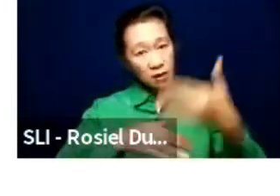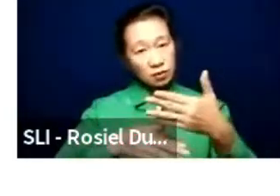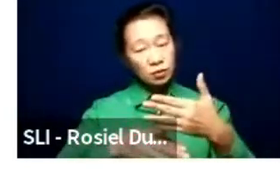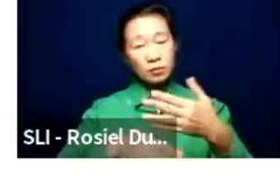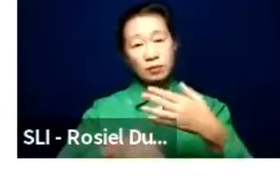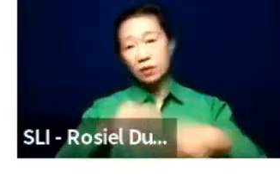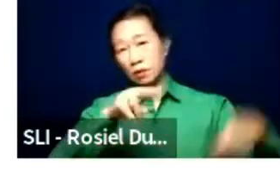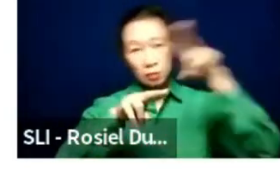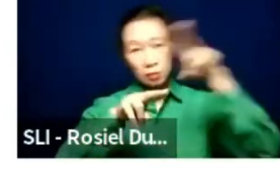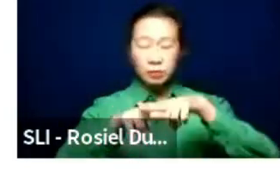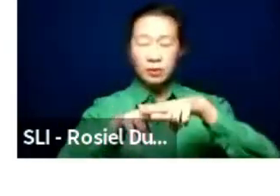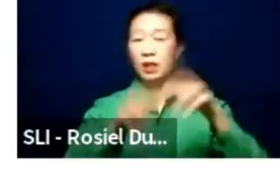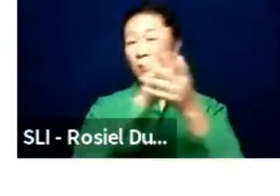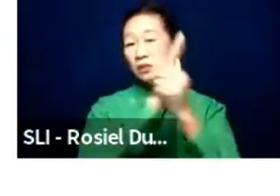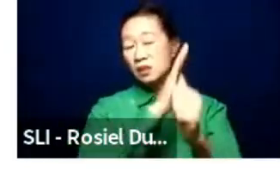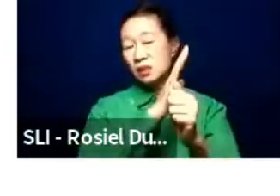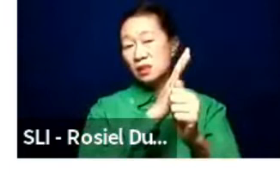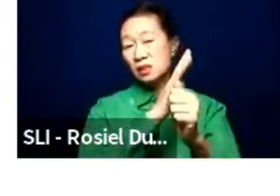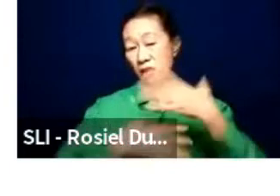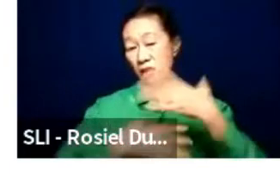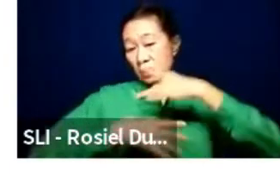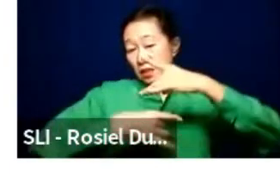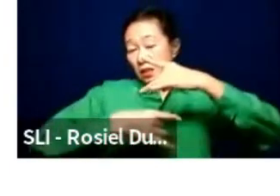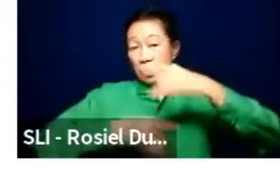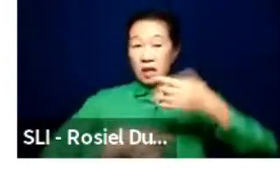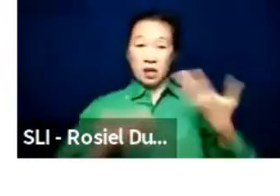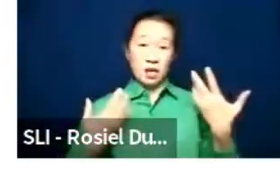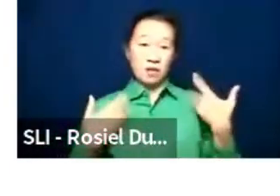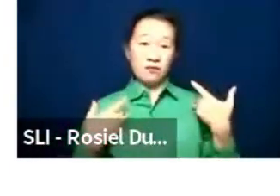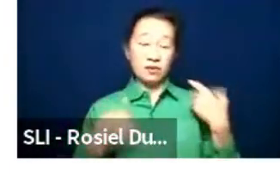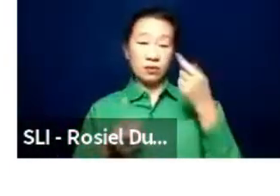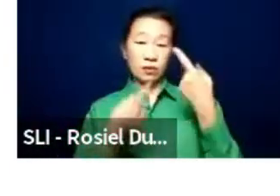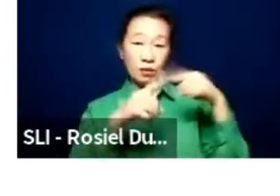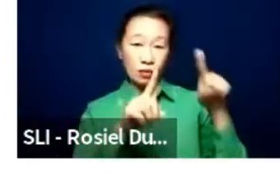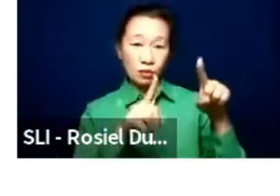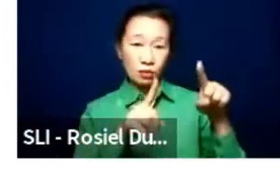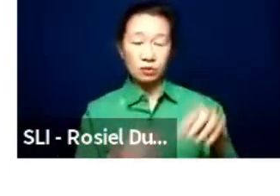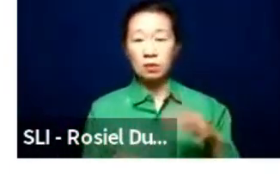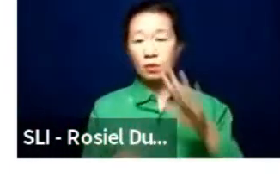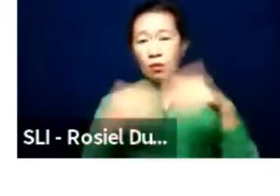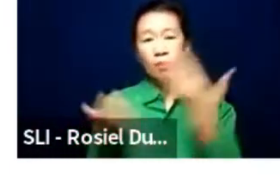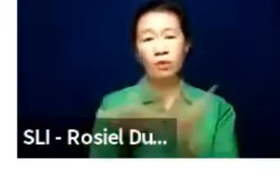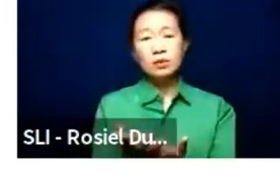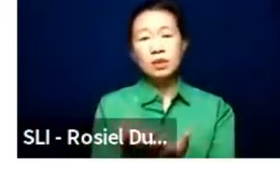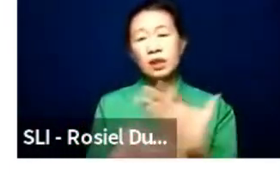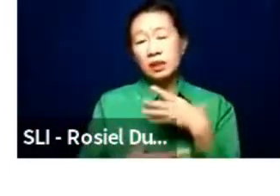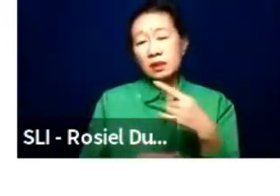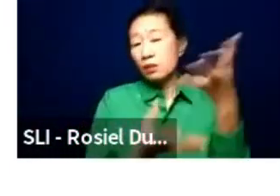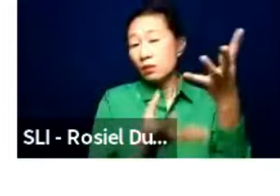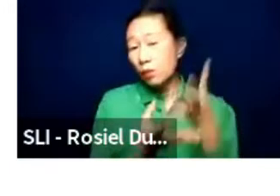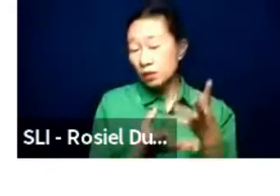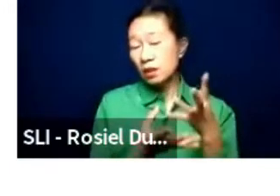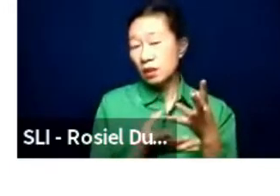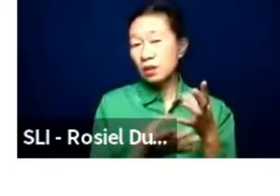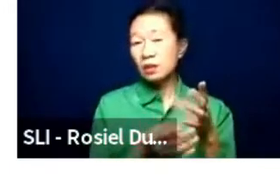whatever skills or interests he currently has. No? So you can go through all those interest inventories that I